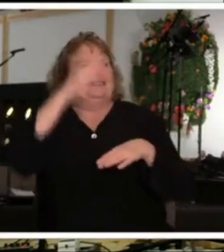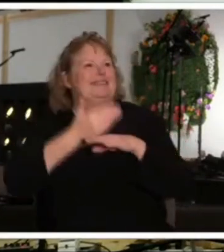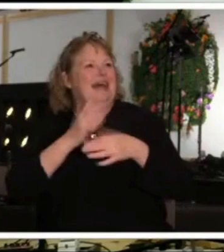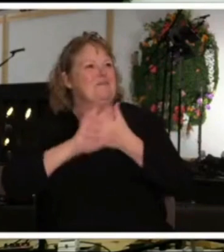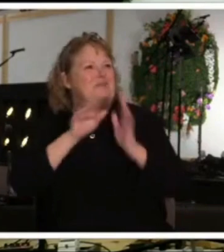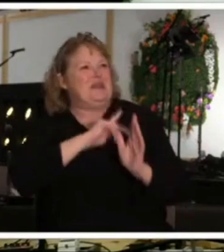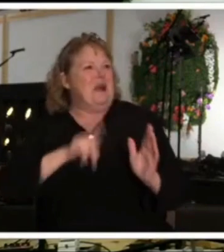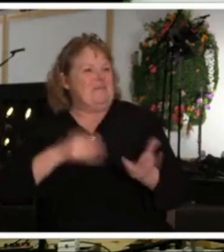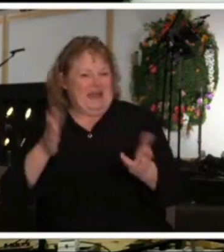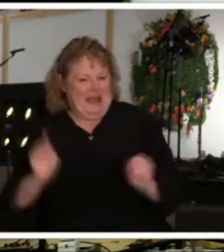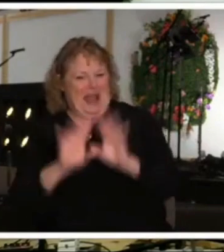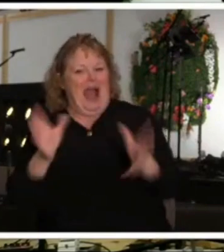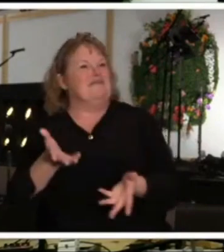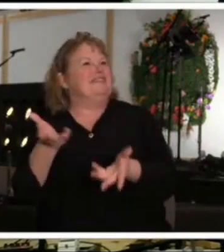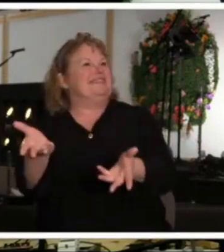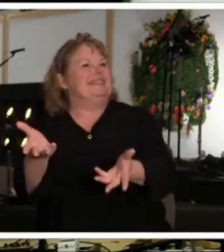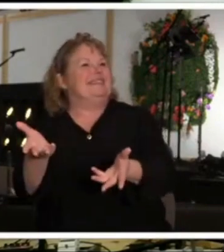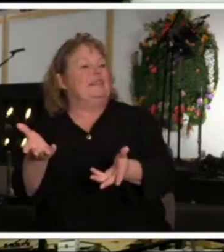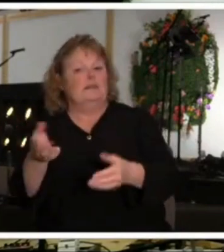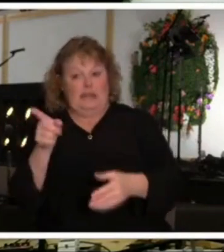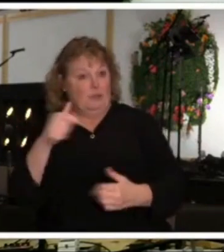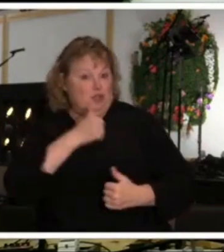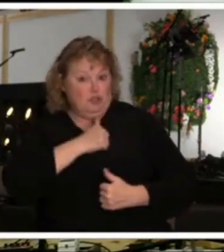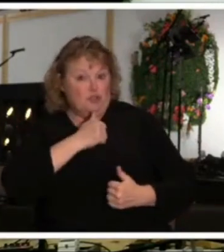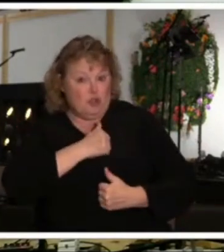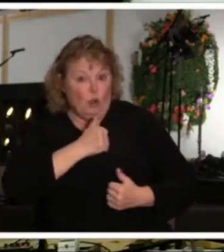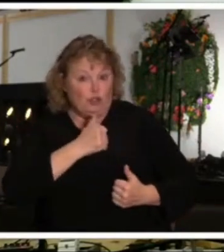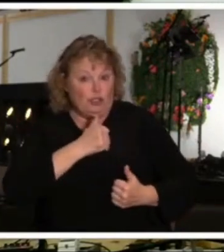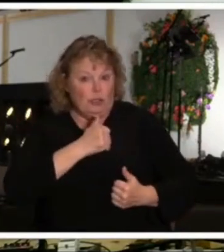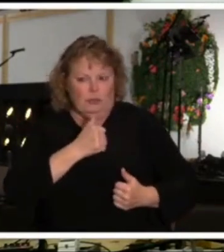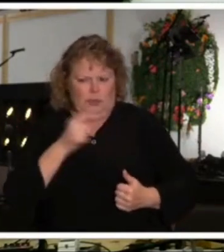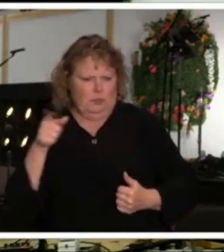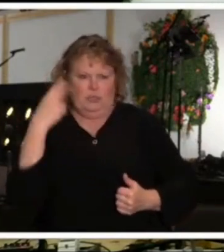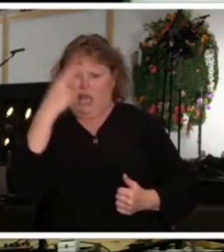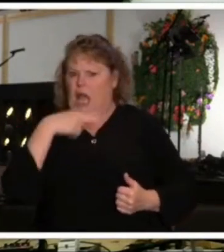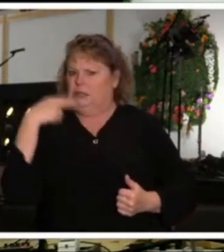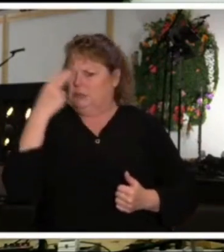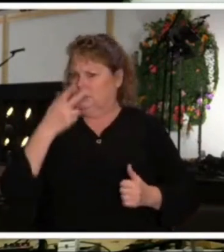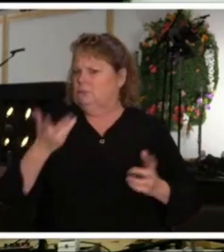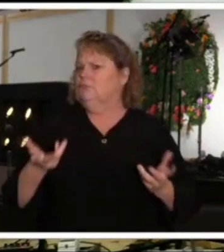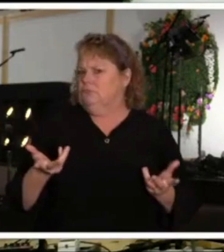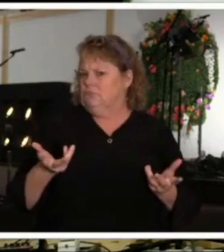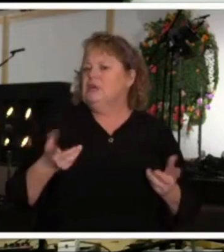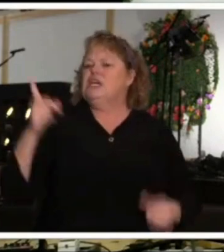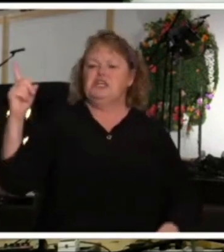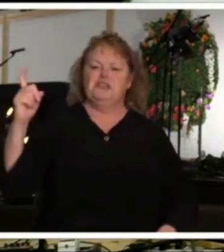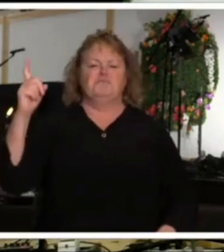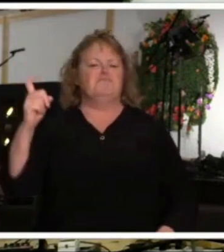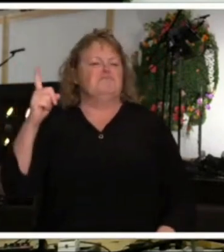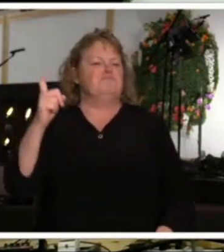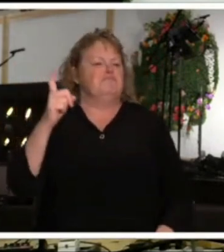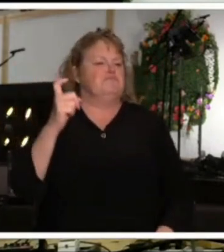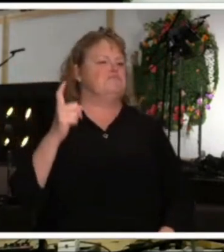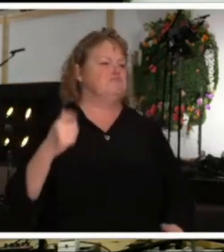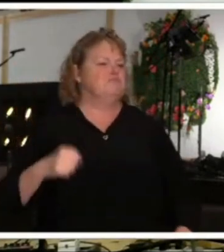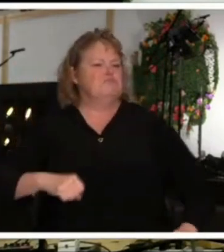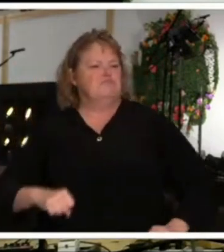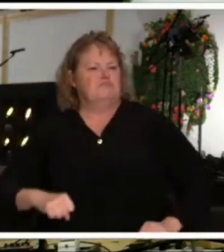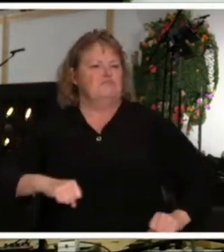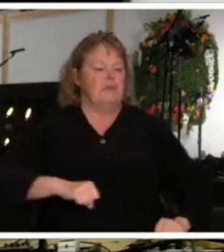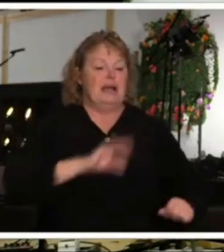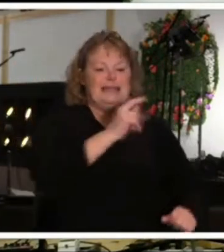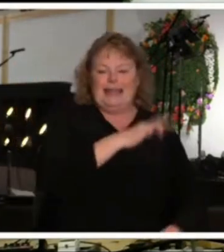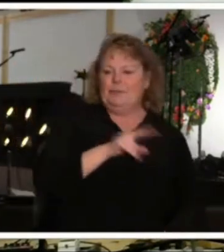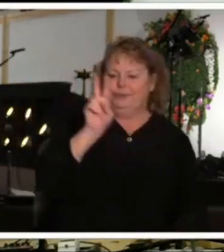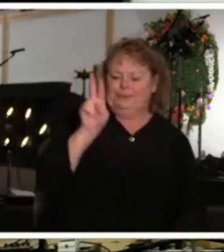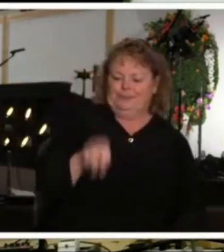king. The Bible tells us that he was a soldier. So you know he was handsome. He looked the part. He probably came out there walking hard. And if Samuel looked at